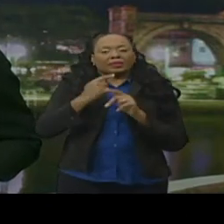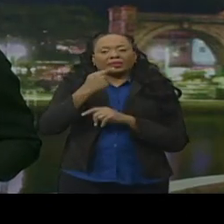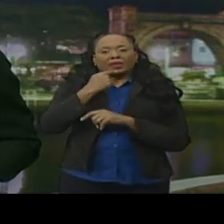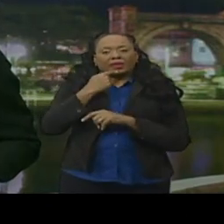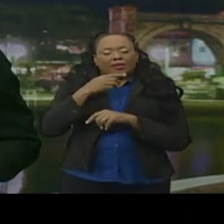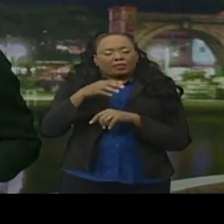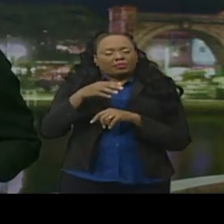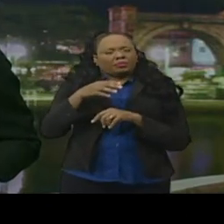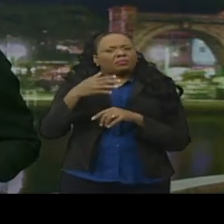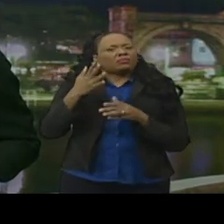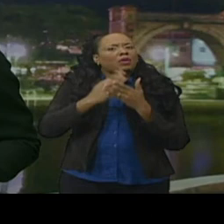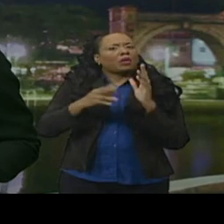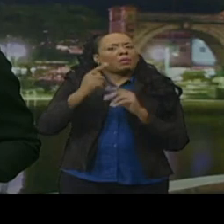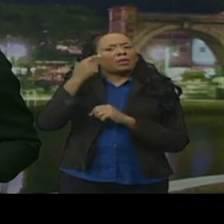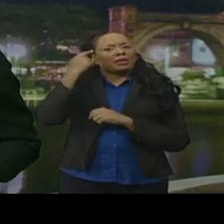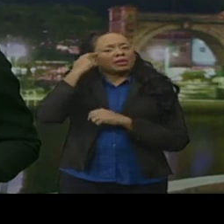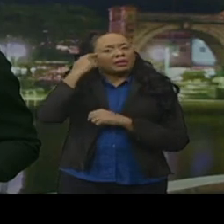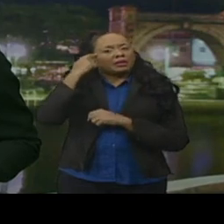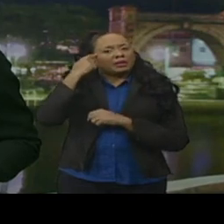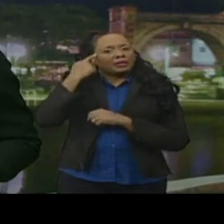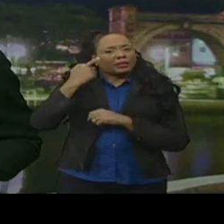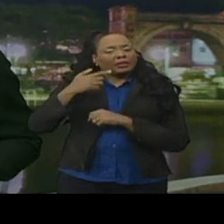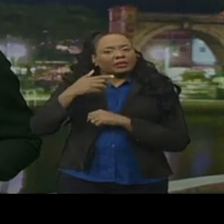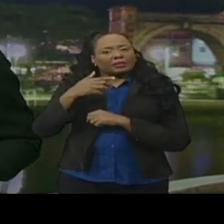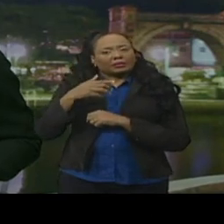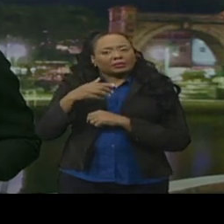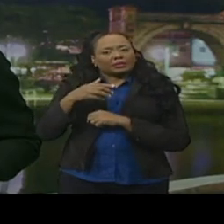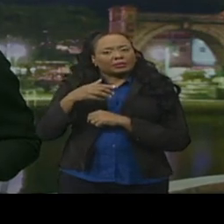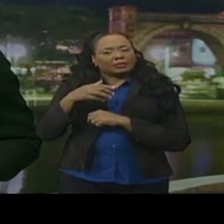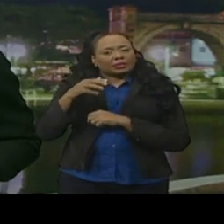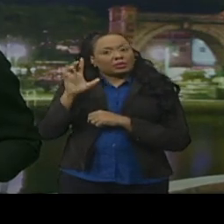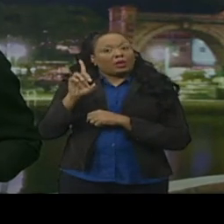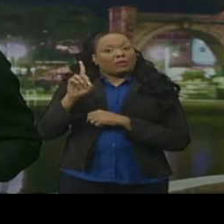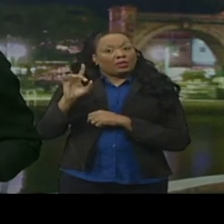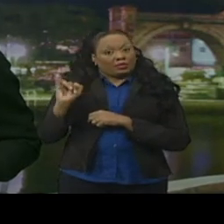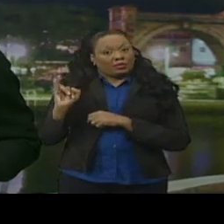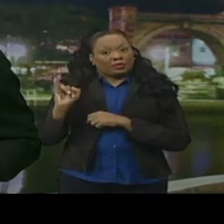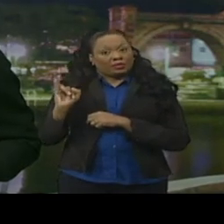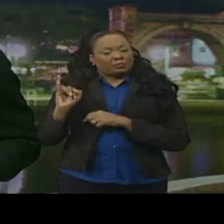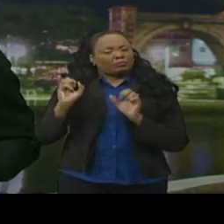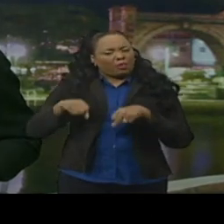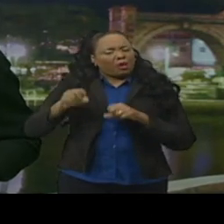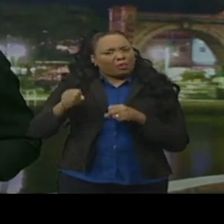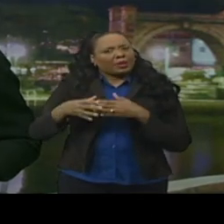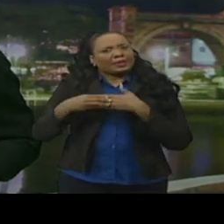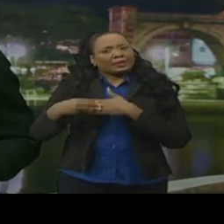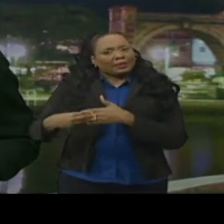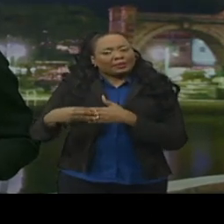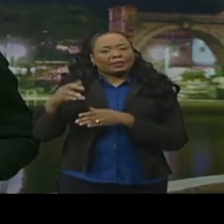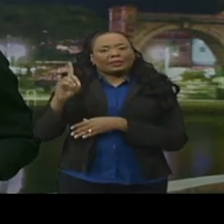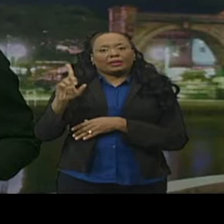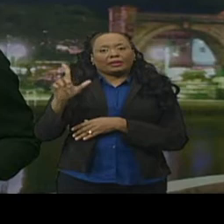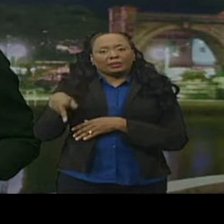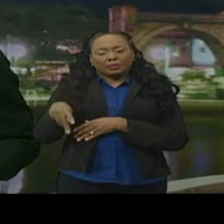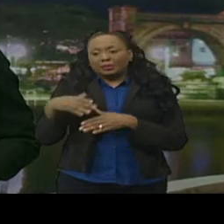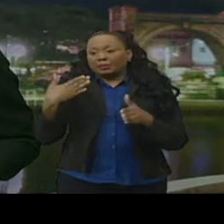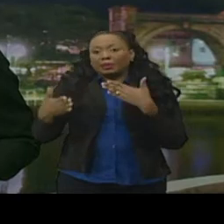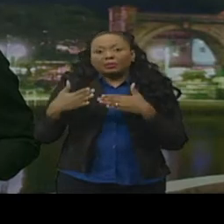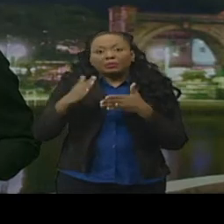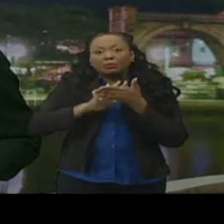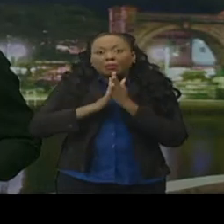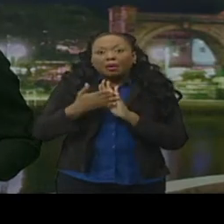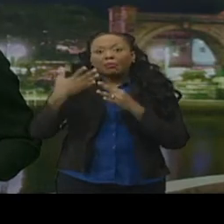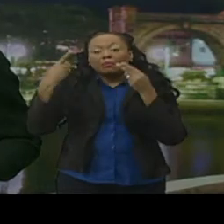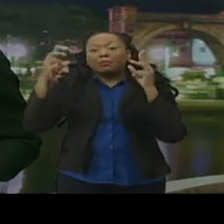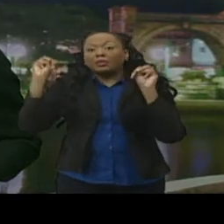more outspoken members of the previous administration, had the potential to lead the party and maybe someday the country. But Mr. Wickham